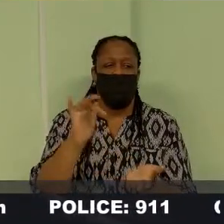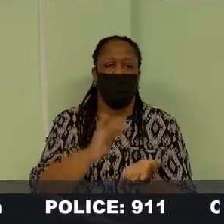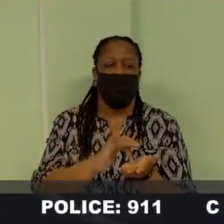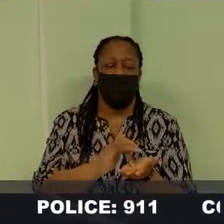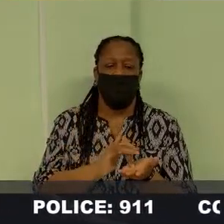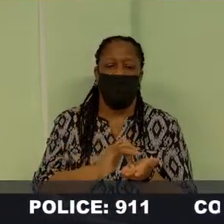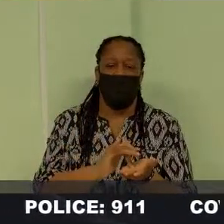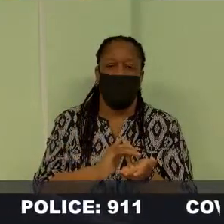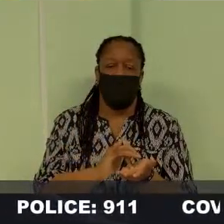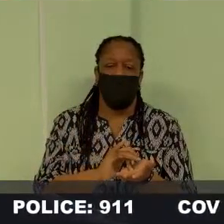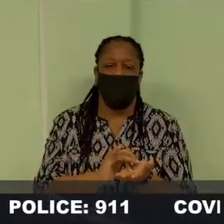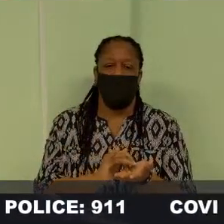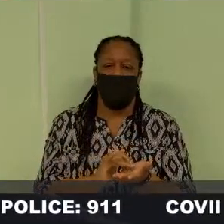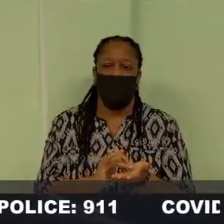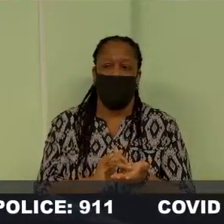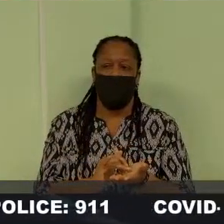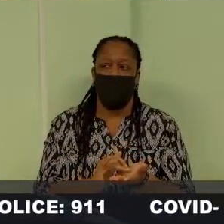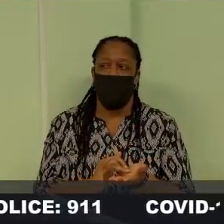that